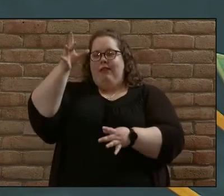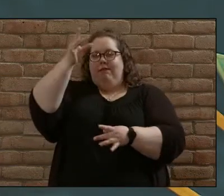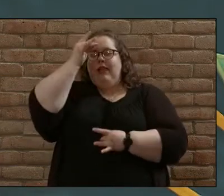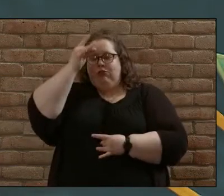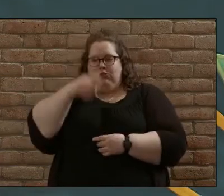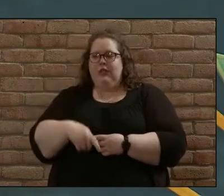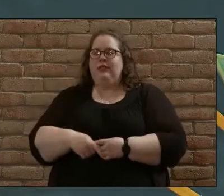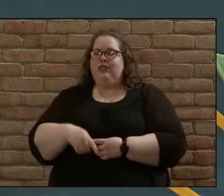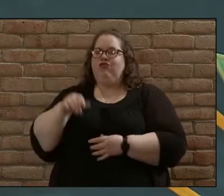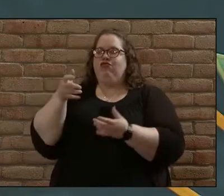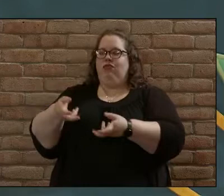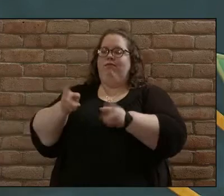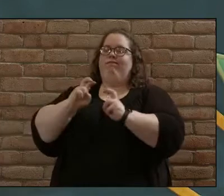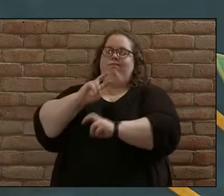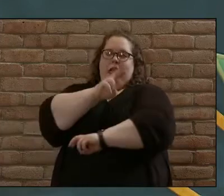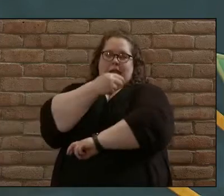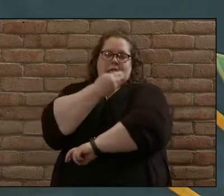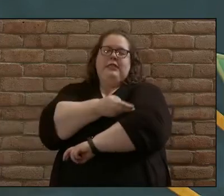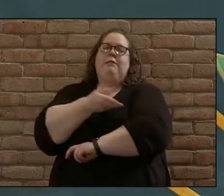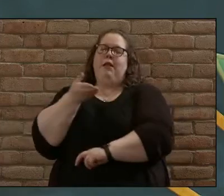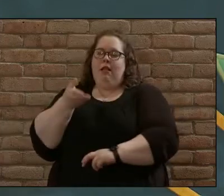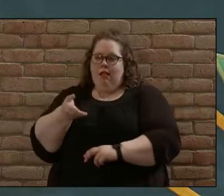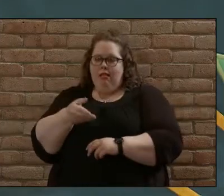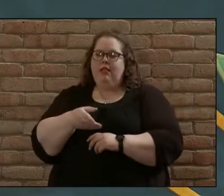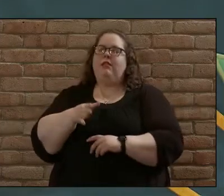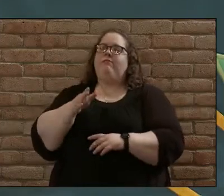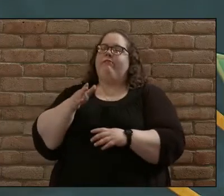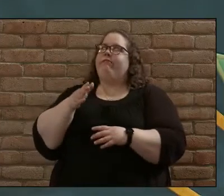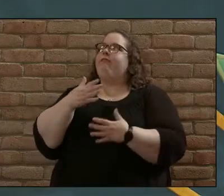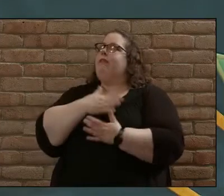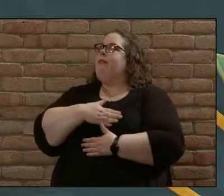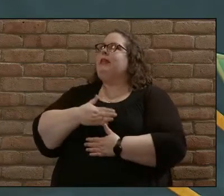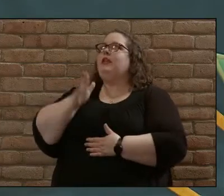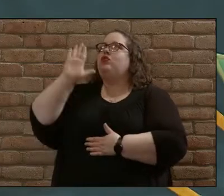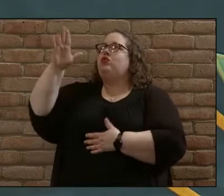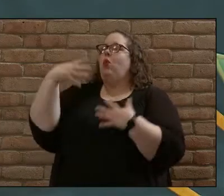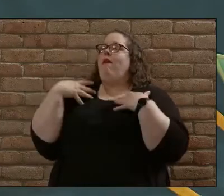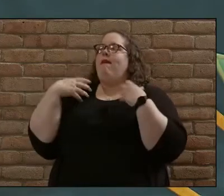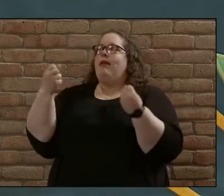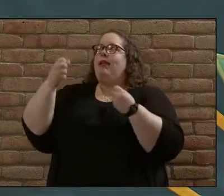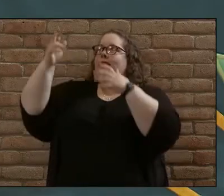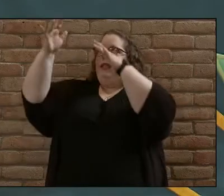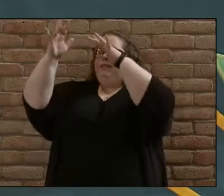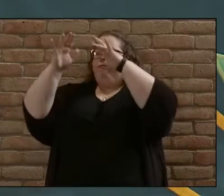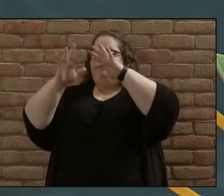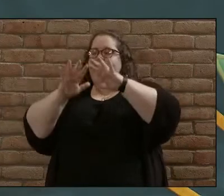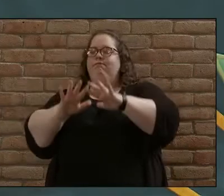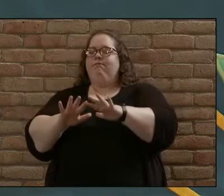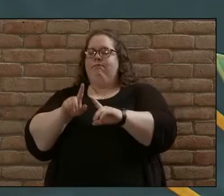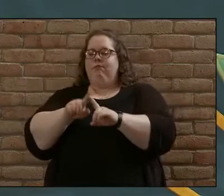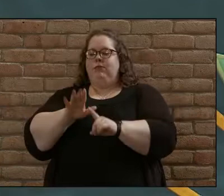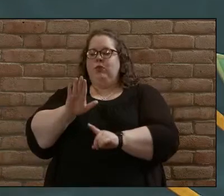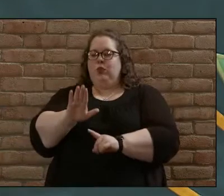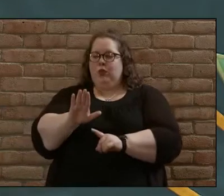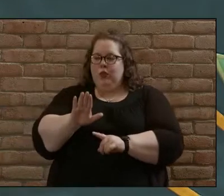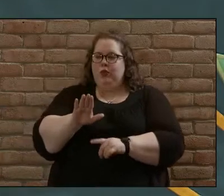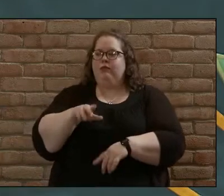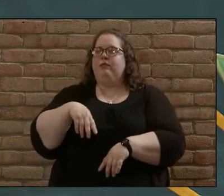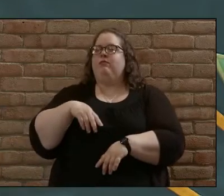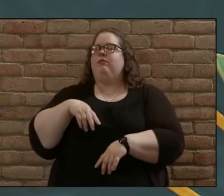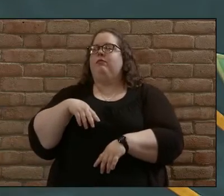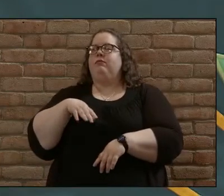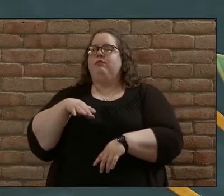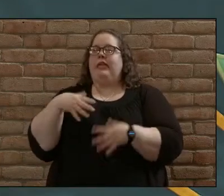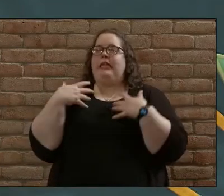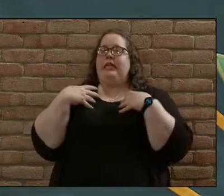as she has been hospitalized for this infection, you would let your hand of healing rest upon her, bringing not only healing to